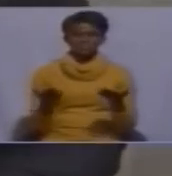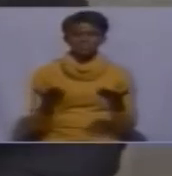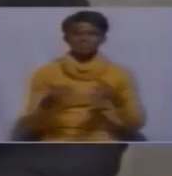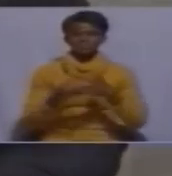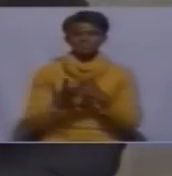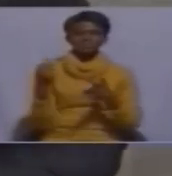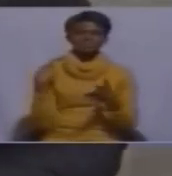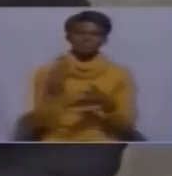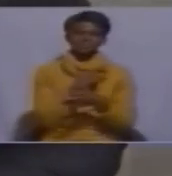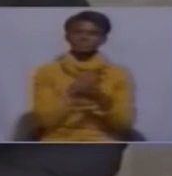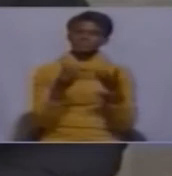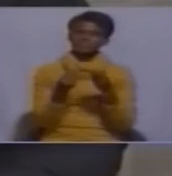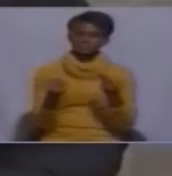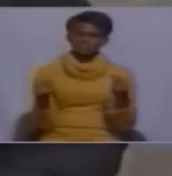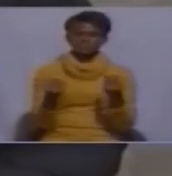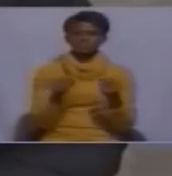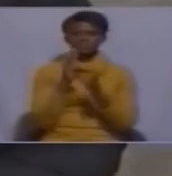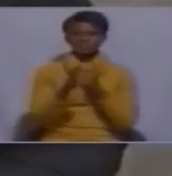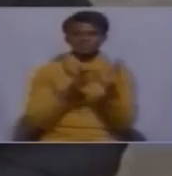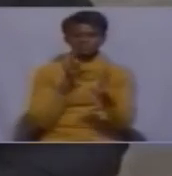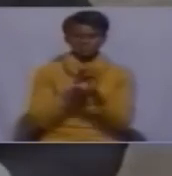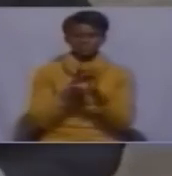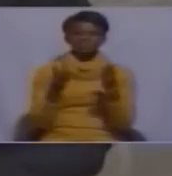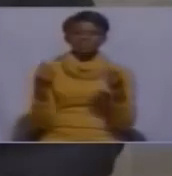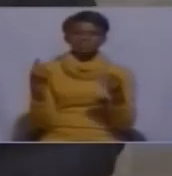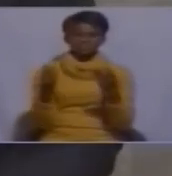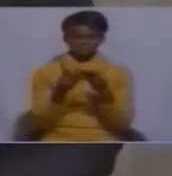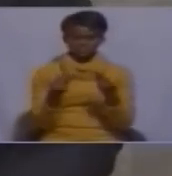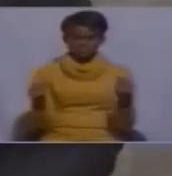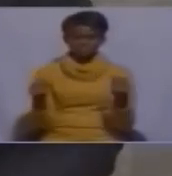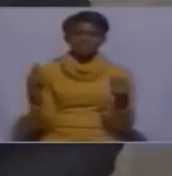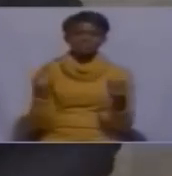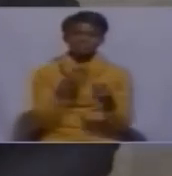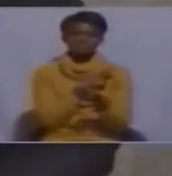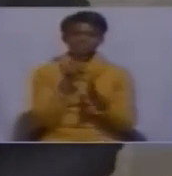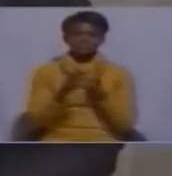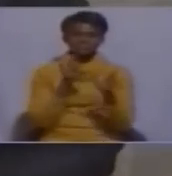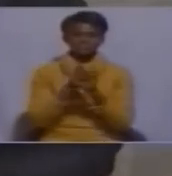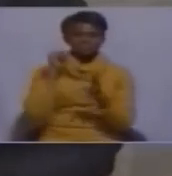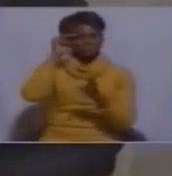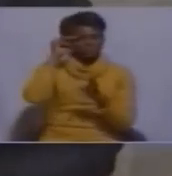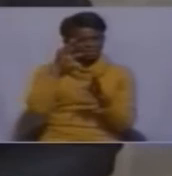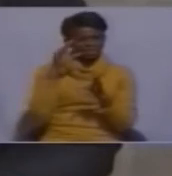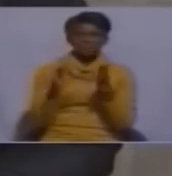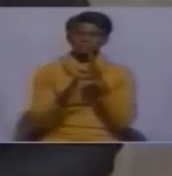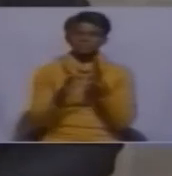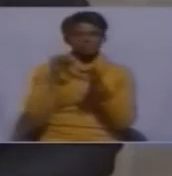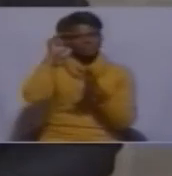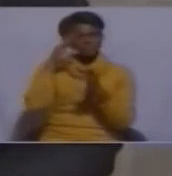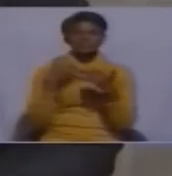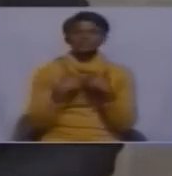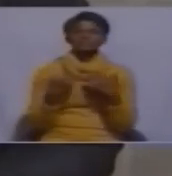Parliament will have to be dissolved sometime in May. So when Parliament is dissolved, then there will be no ministers and deputy ministers